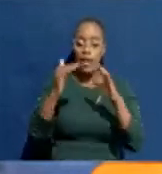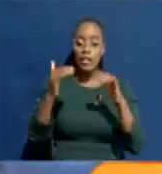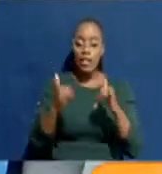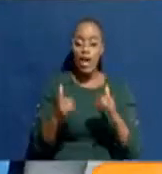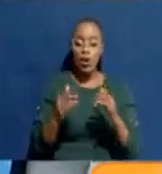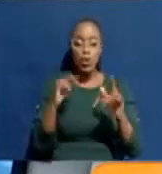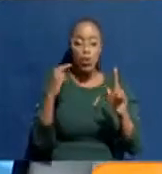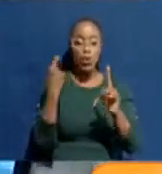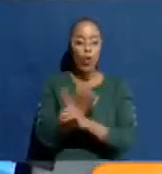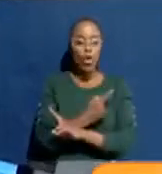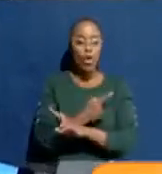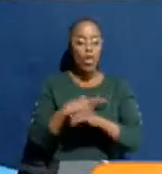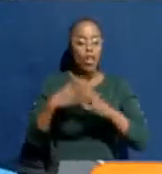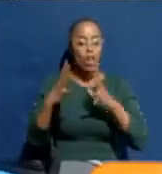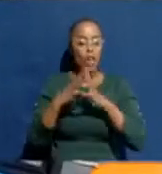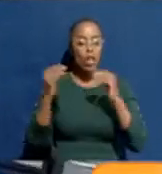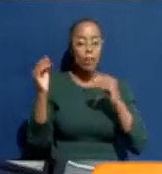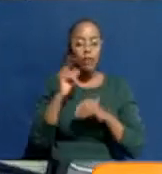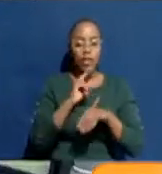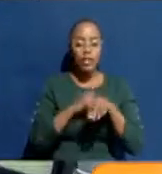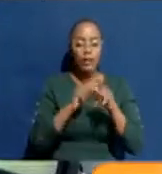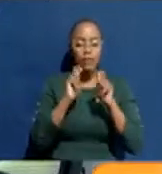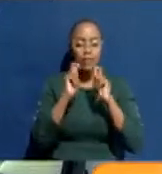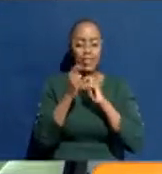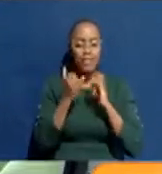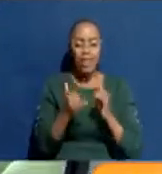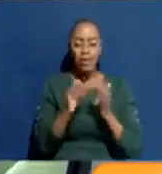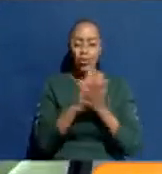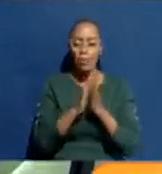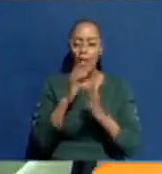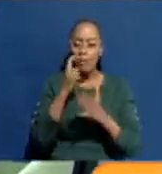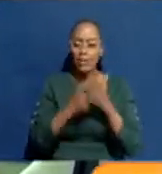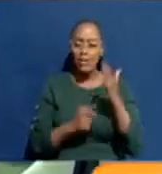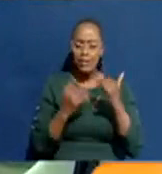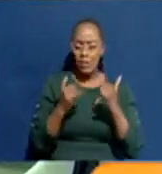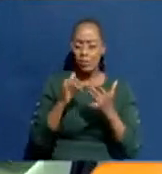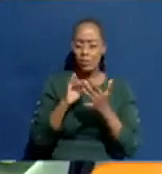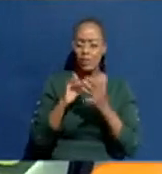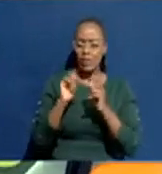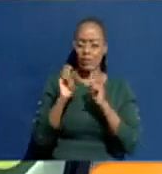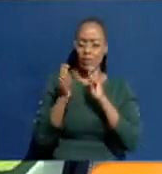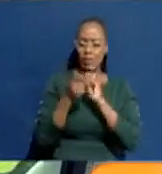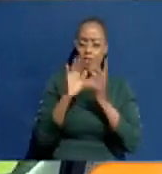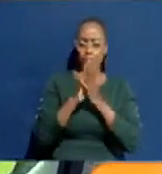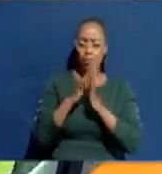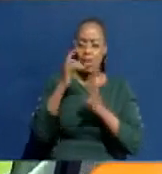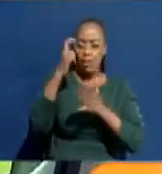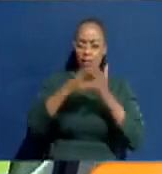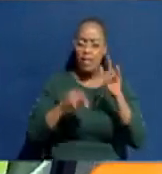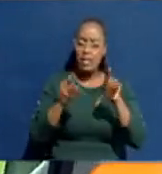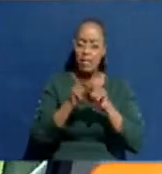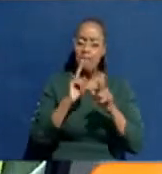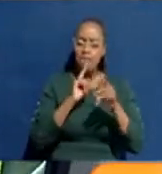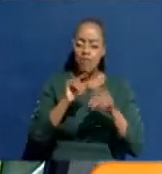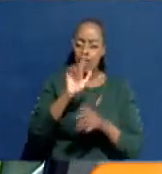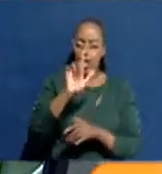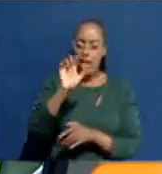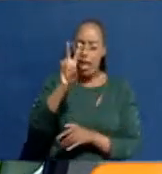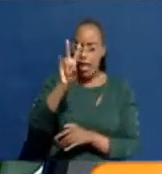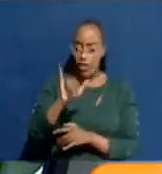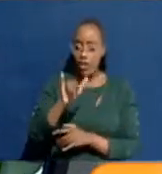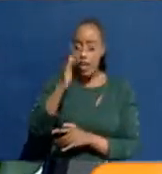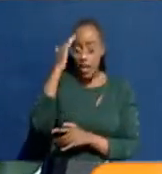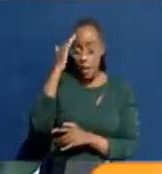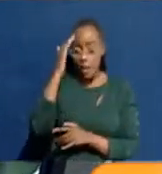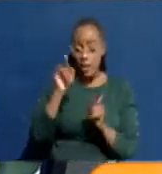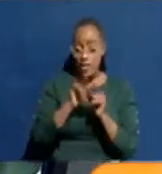away. And when it's renamed into a tax? Sorry, of course, when it is remaining into a tax, just like I'm saying as a levy, remember, it's danced